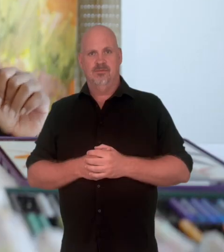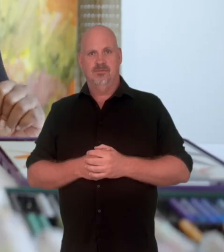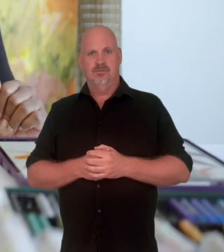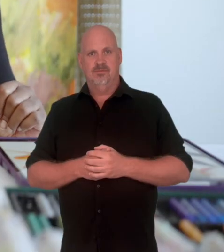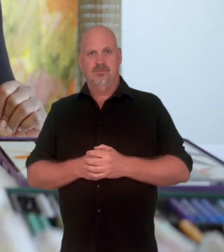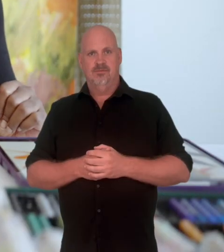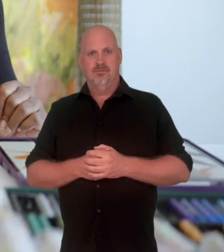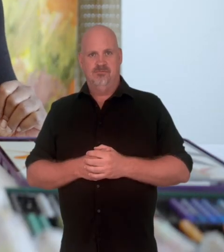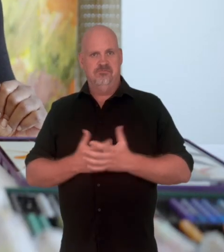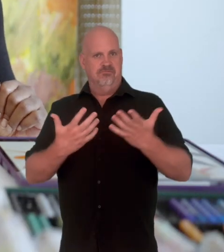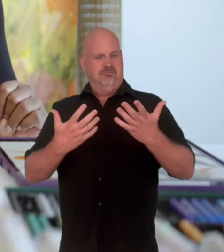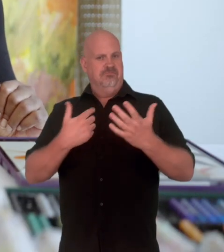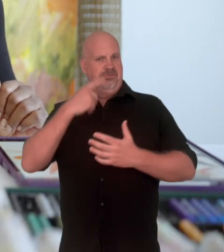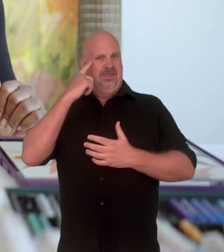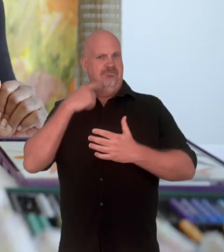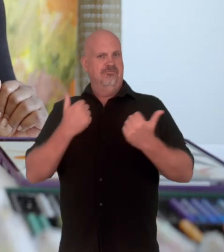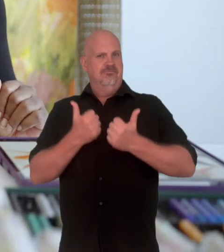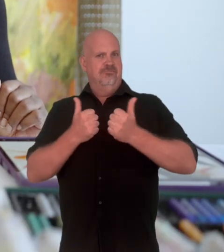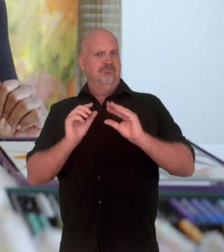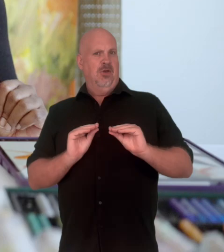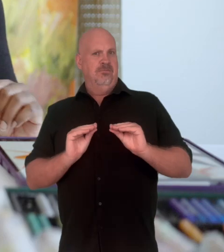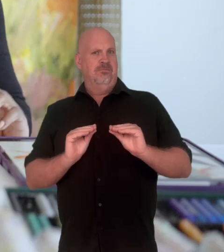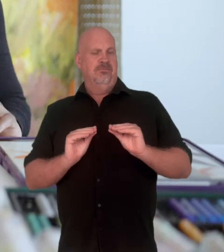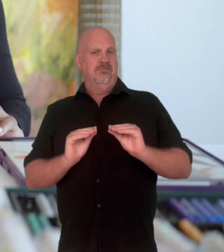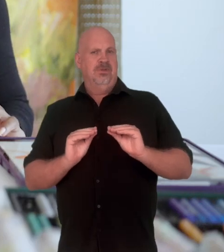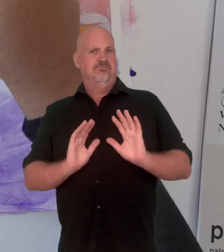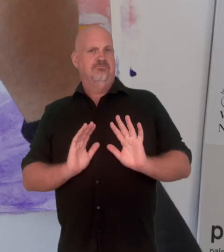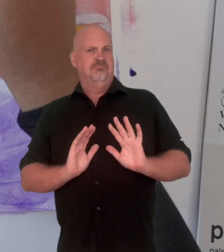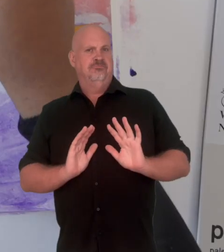Yay. I think I'm going to stop here,